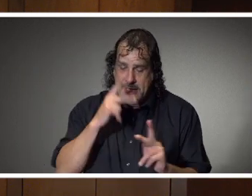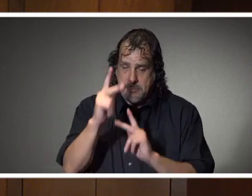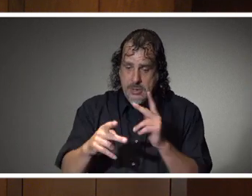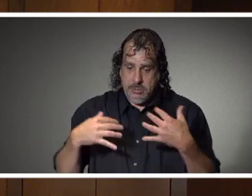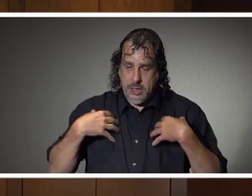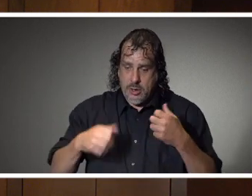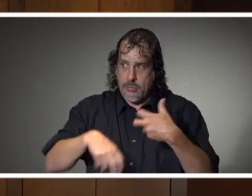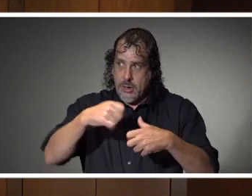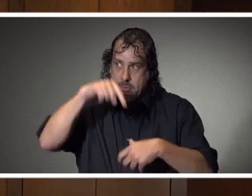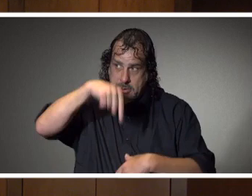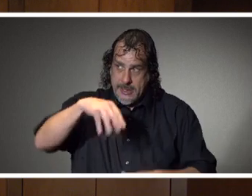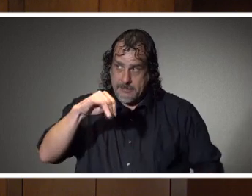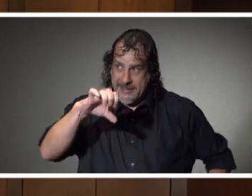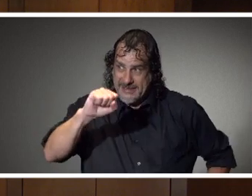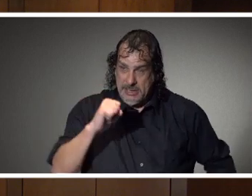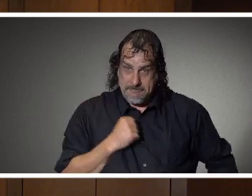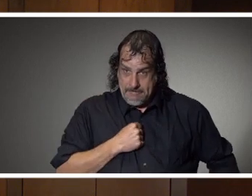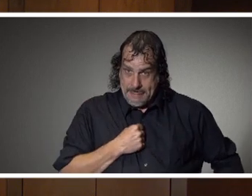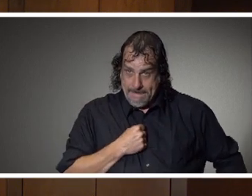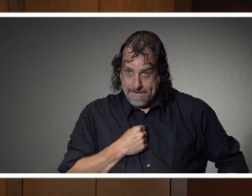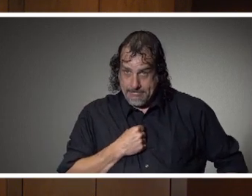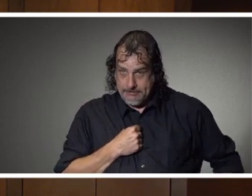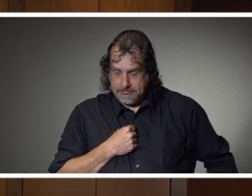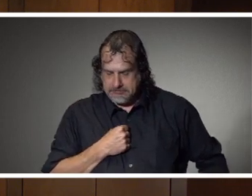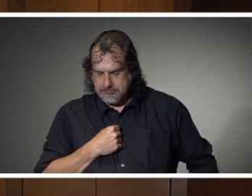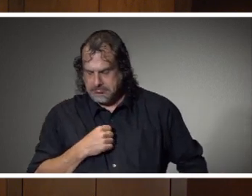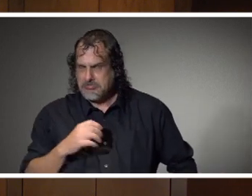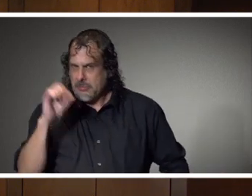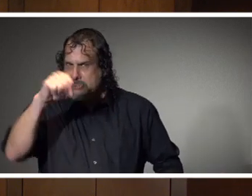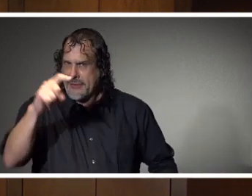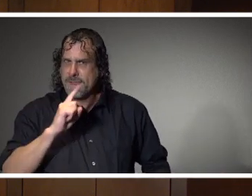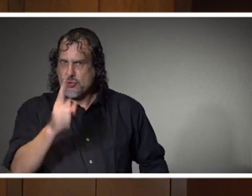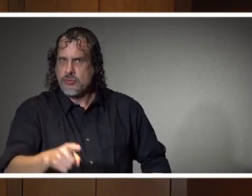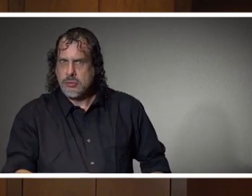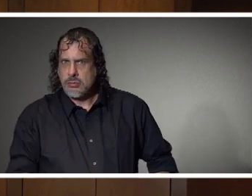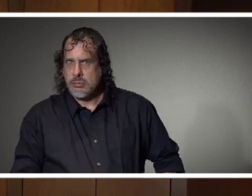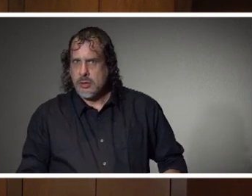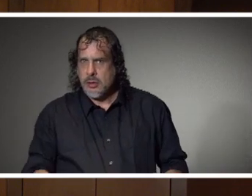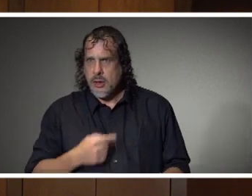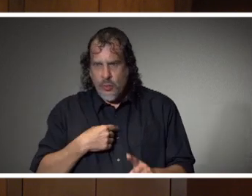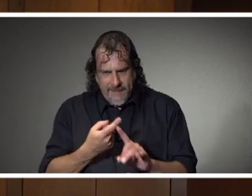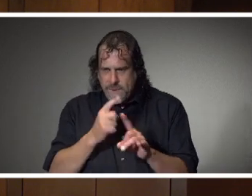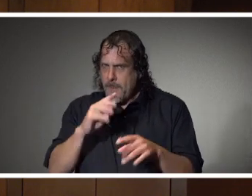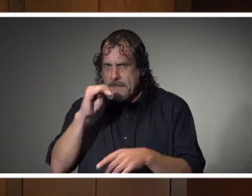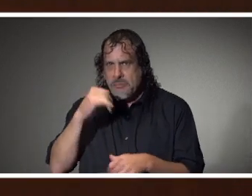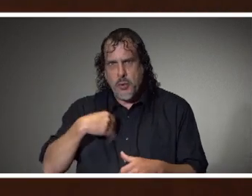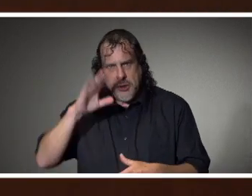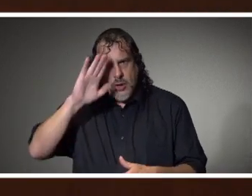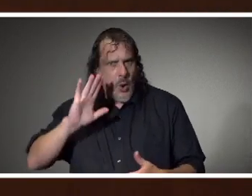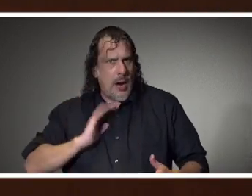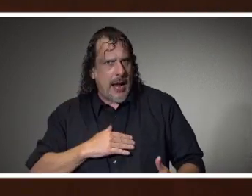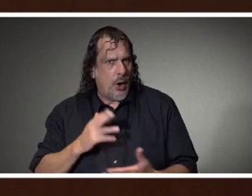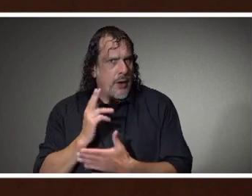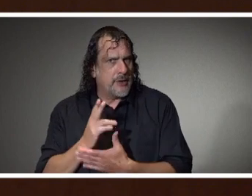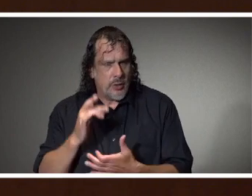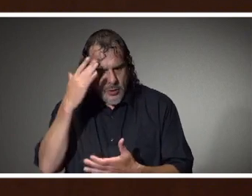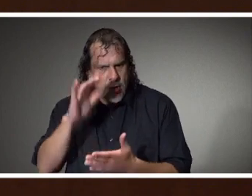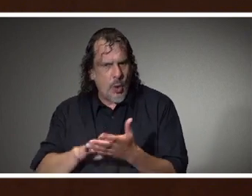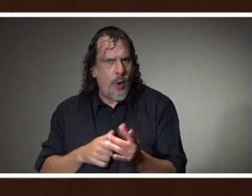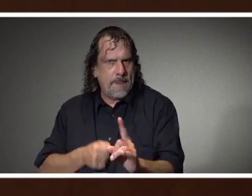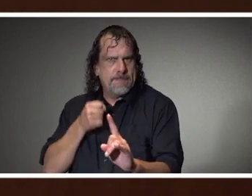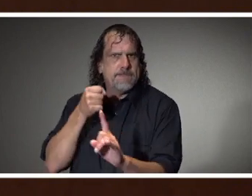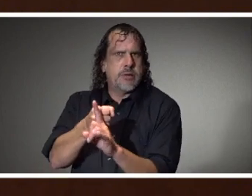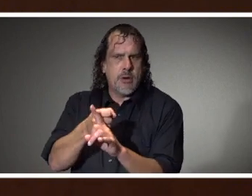Mississippi? Yeah, without a doubt, and we're all from Mississippi, we know our history, and we know the impact that that's had